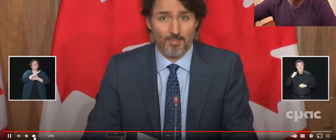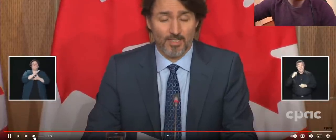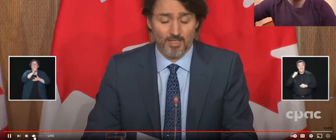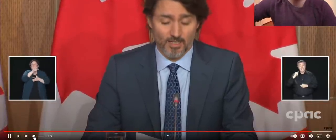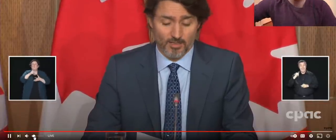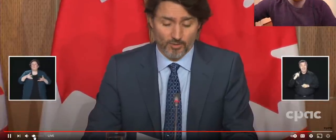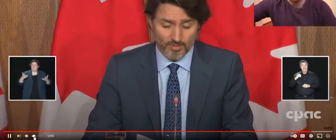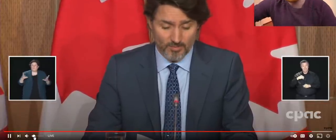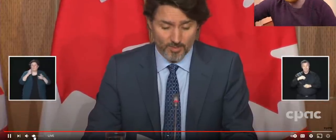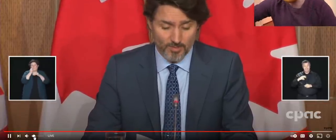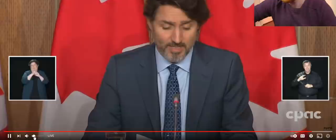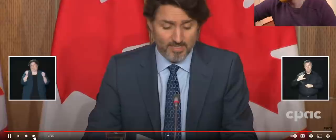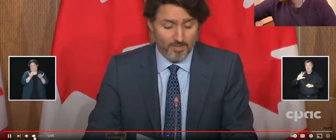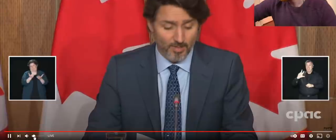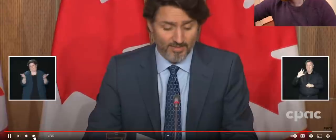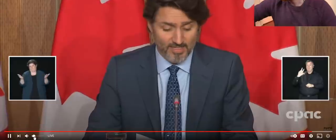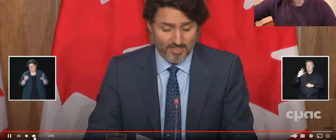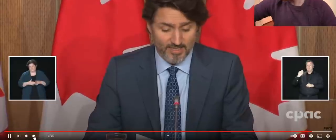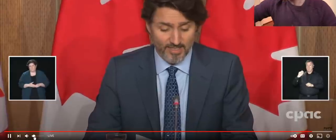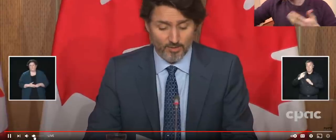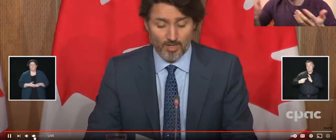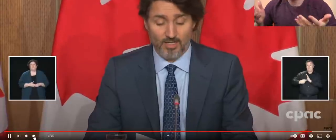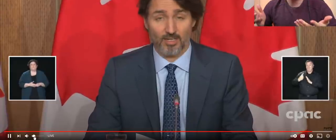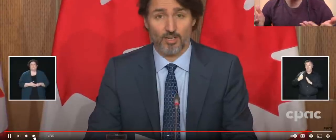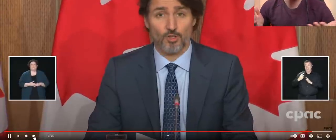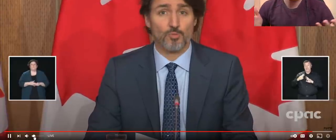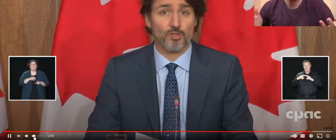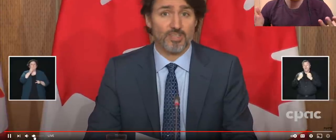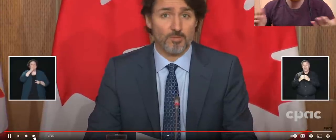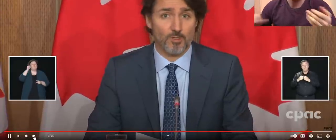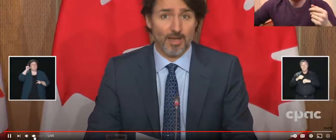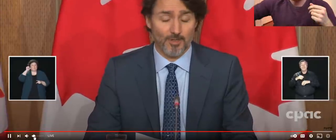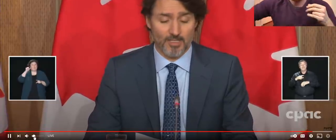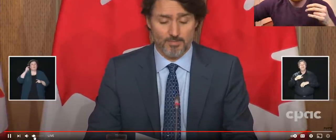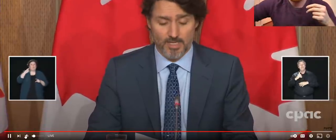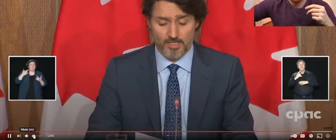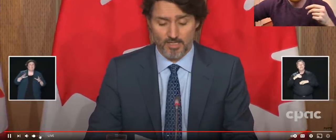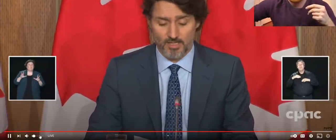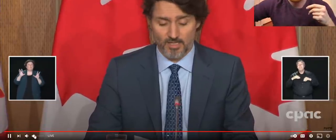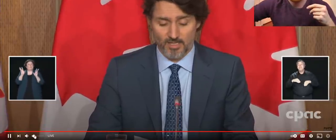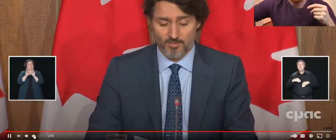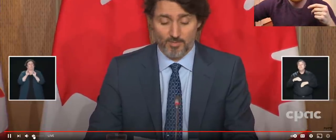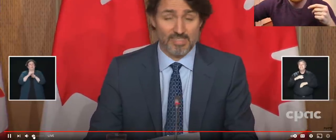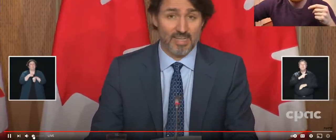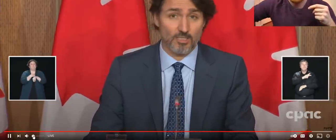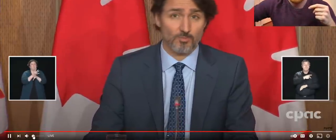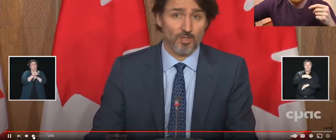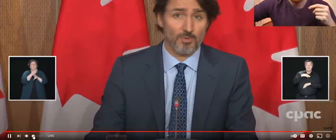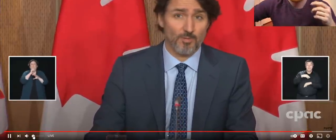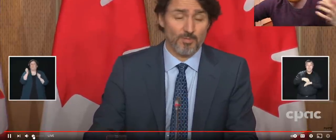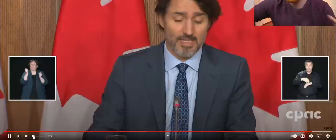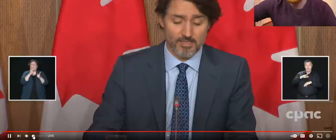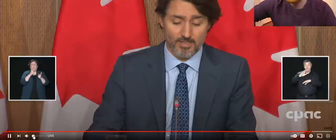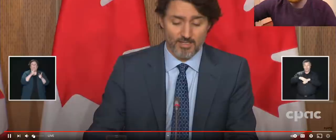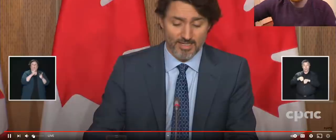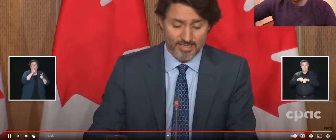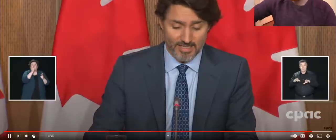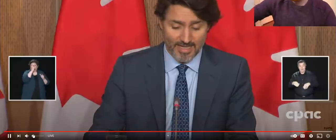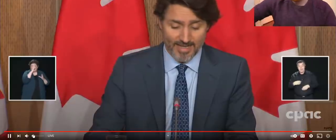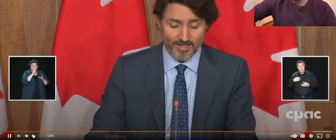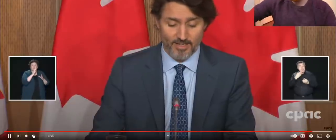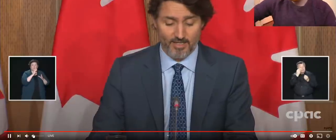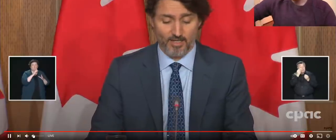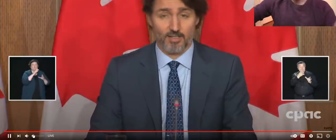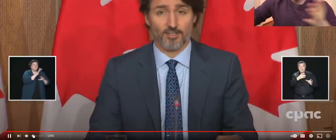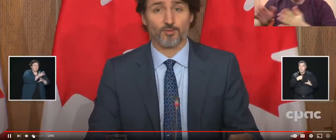and Bart. Thanks for tuning in, you guys. So there's some questions about what is actually going to be announced here or if there's going to be any